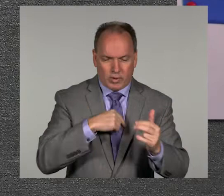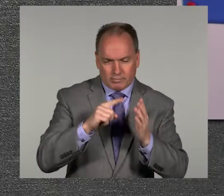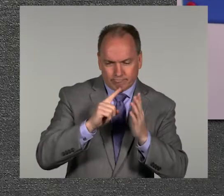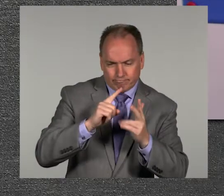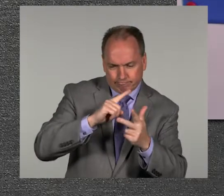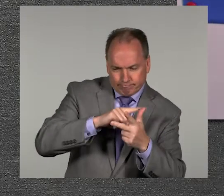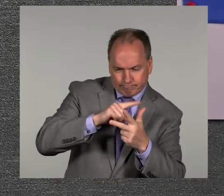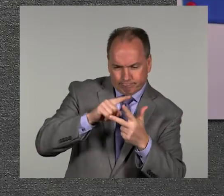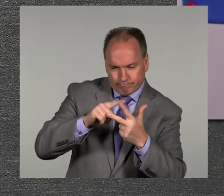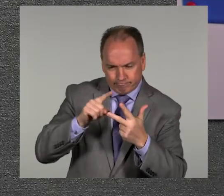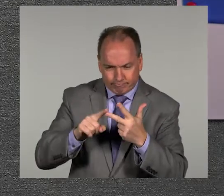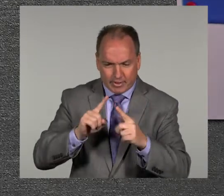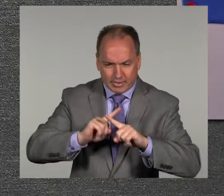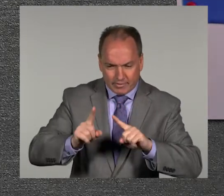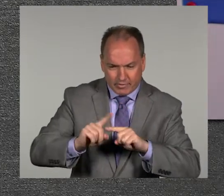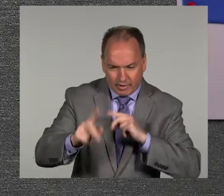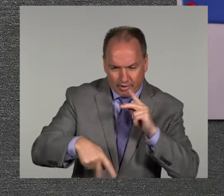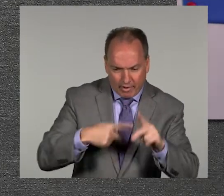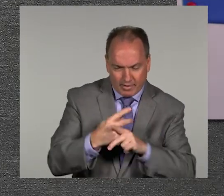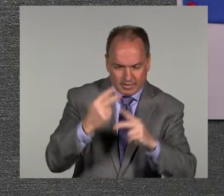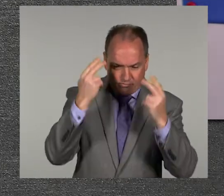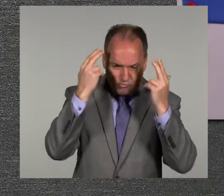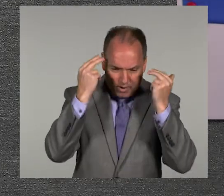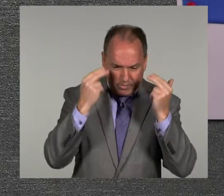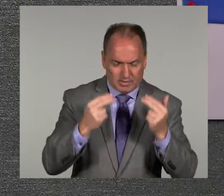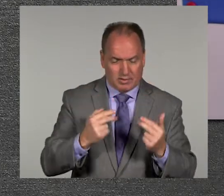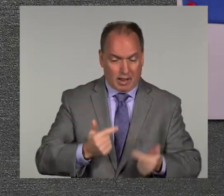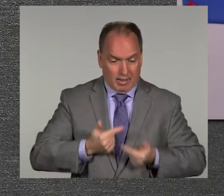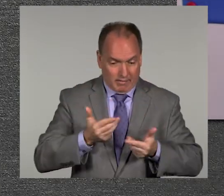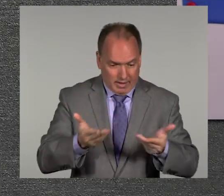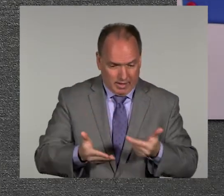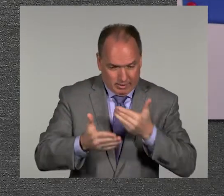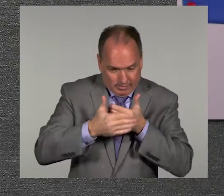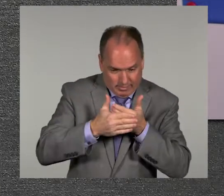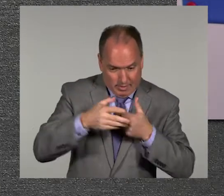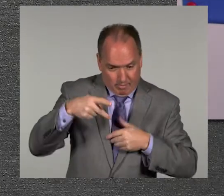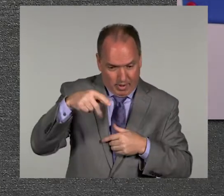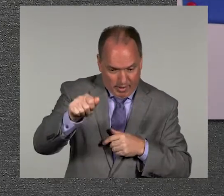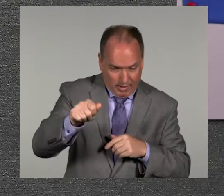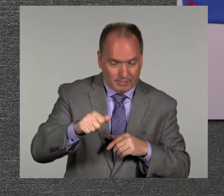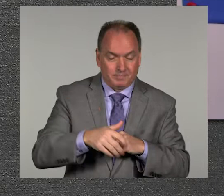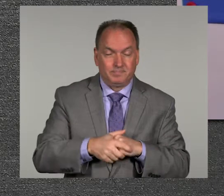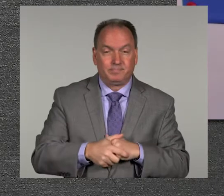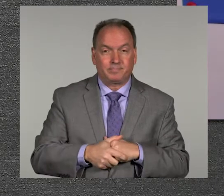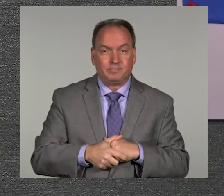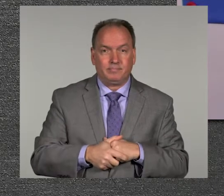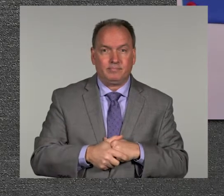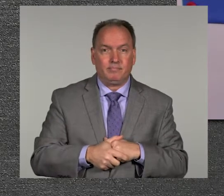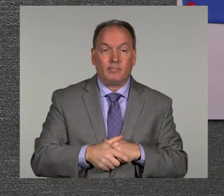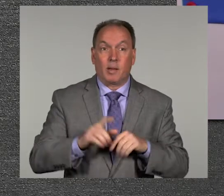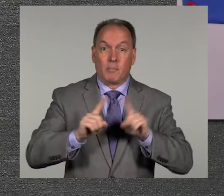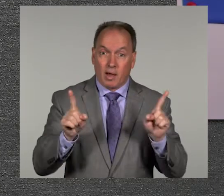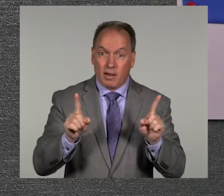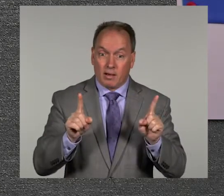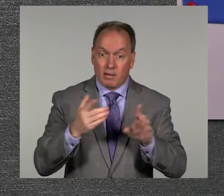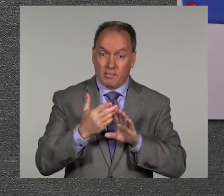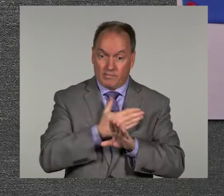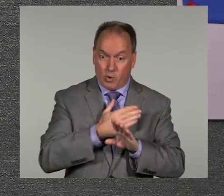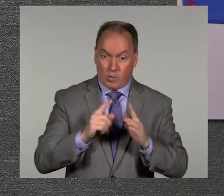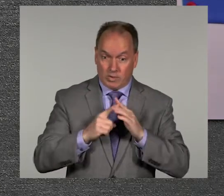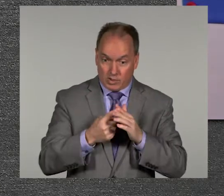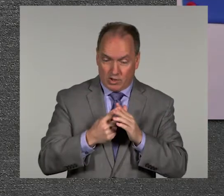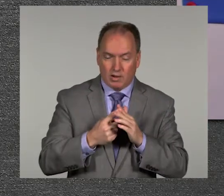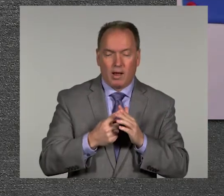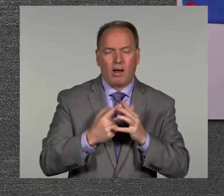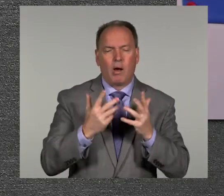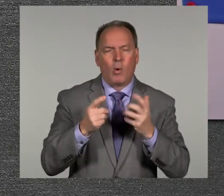to investigate the three different types of rabbits that live in the state of Pennsylvania. But before we